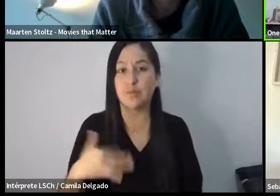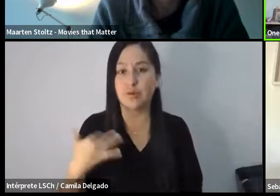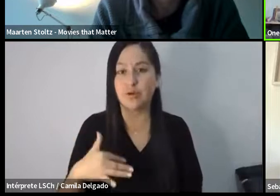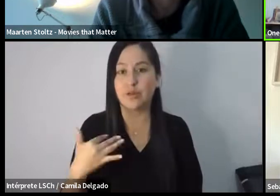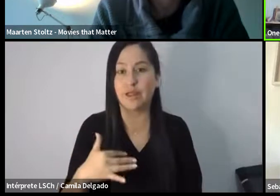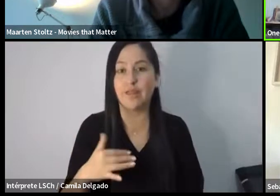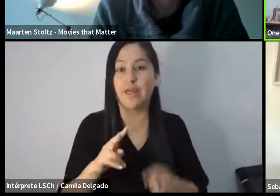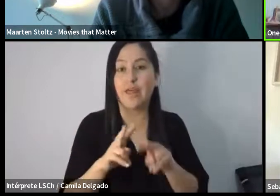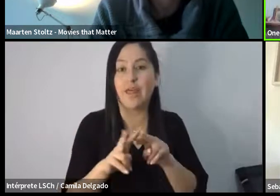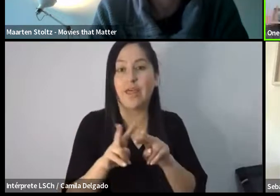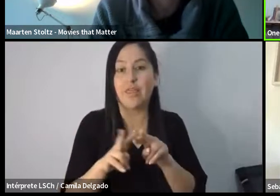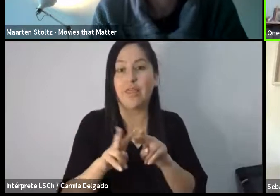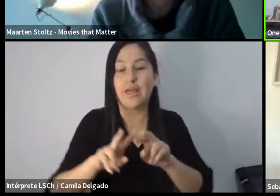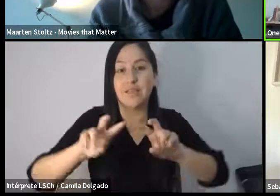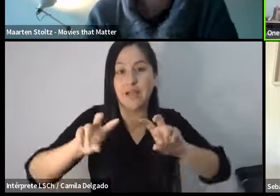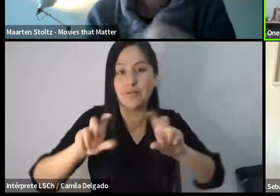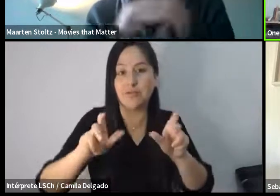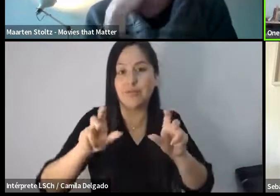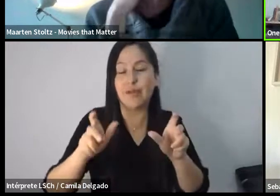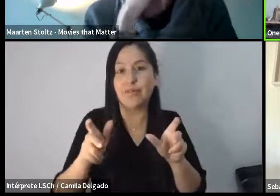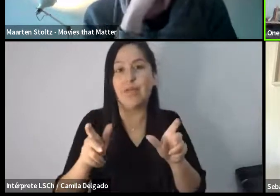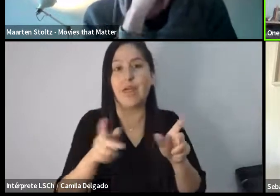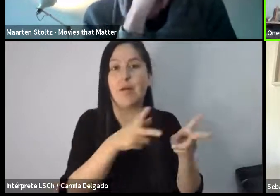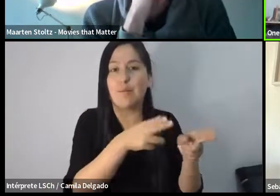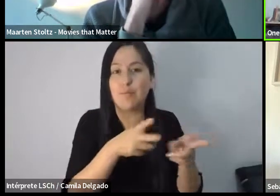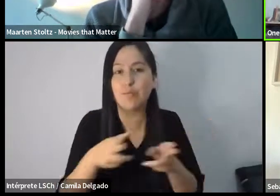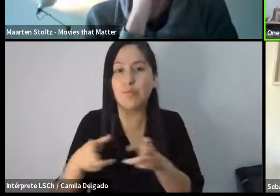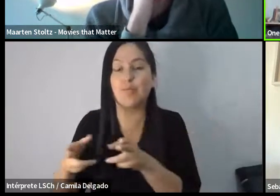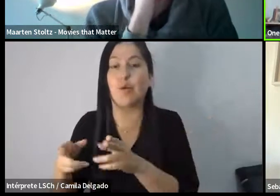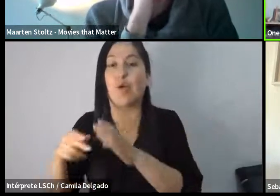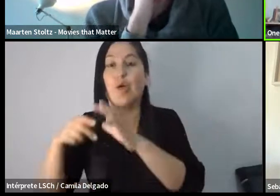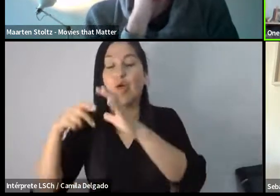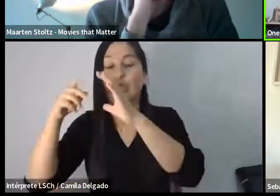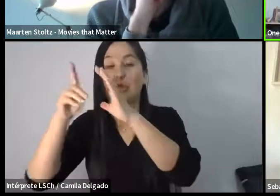because mainly their focus